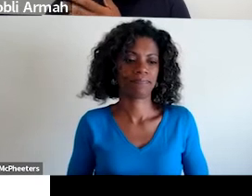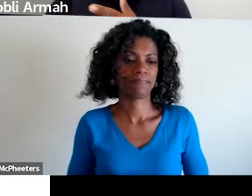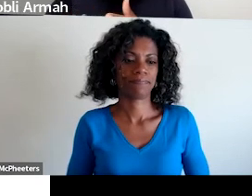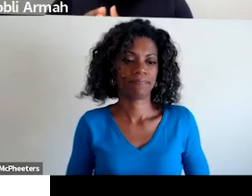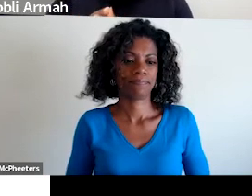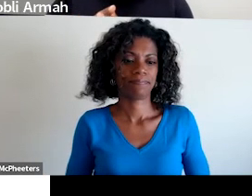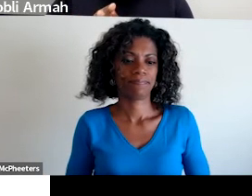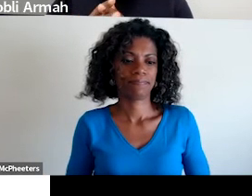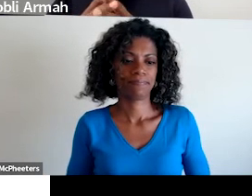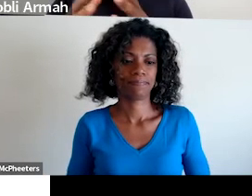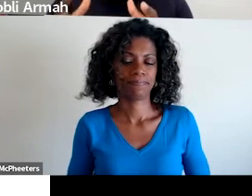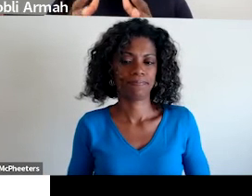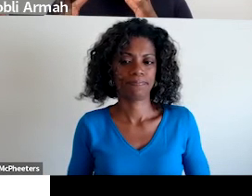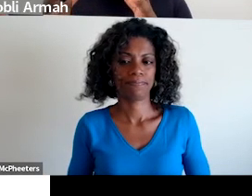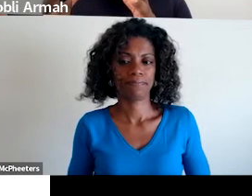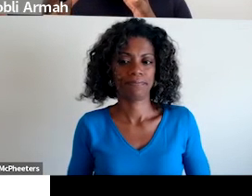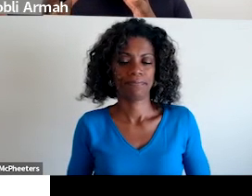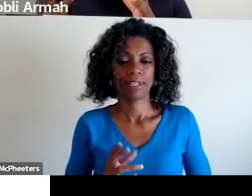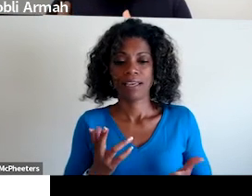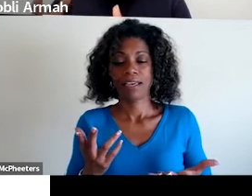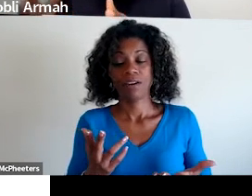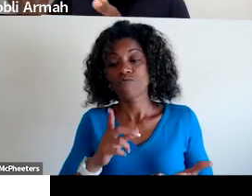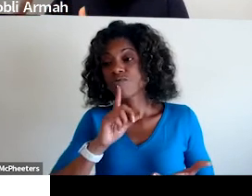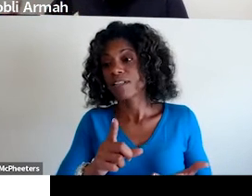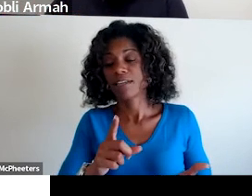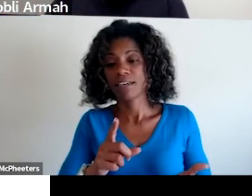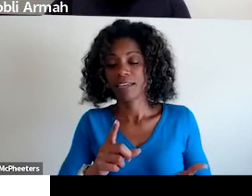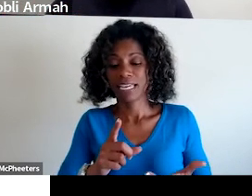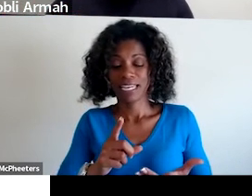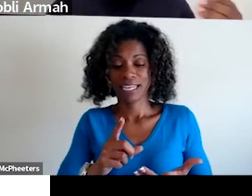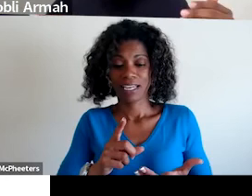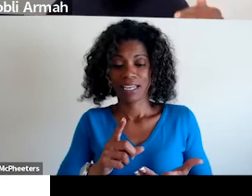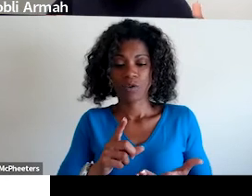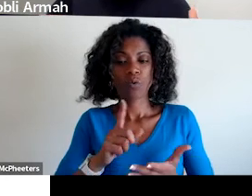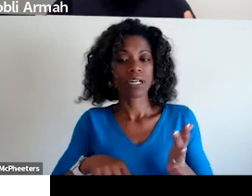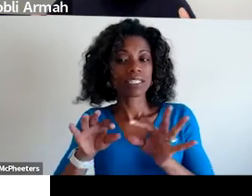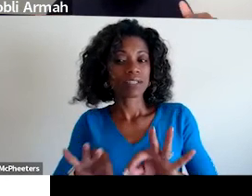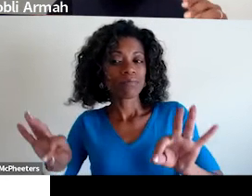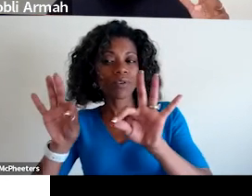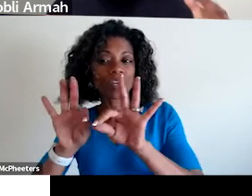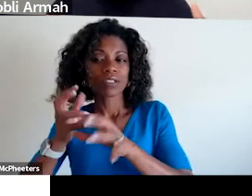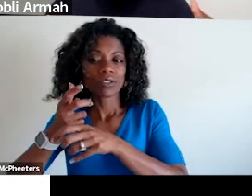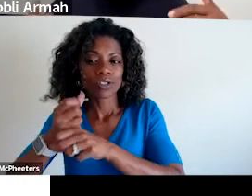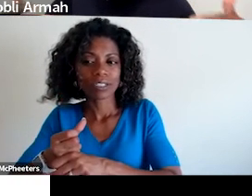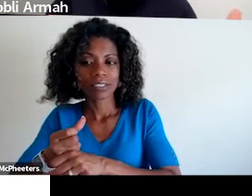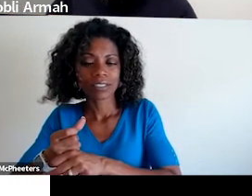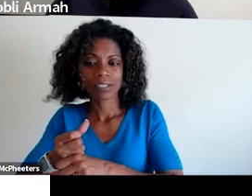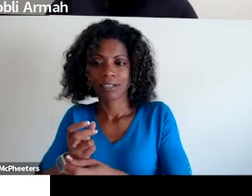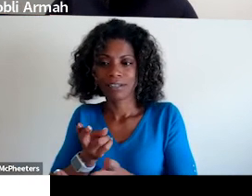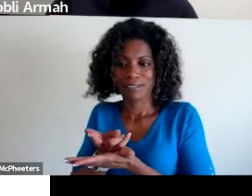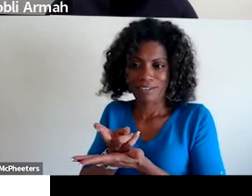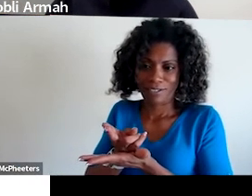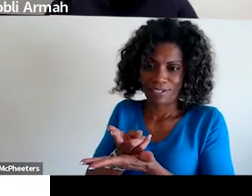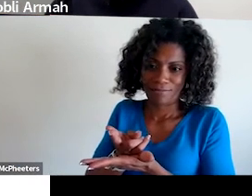out, the integrity and purpose that's critical to trust. So what does this mean? And so the public's belief